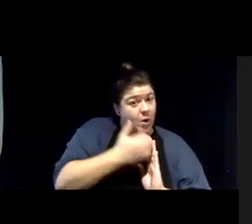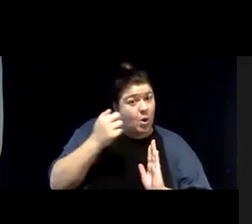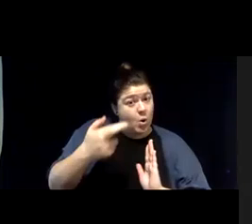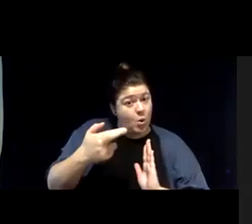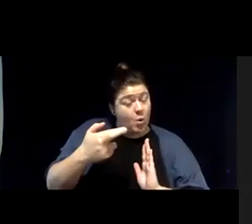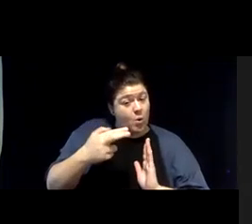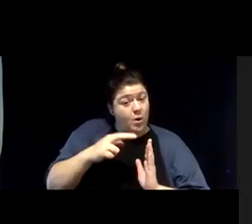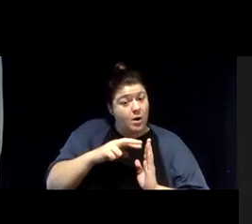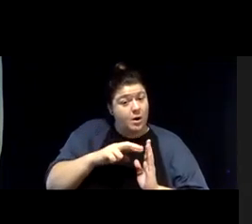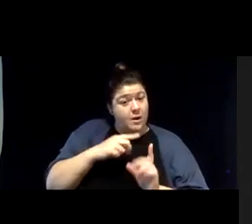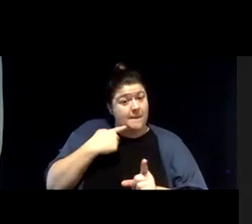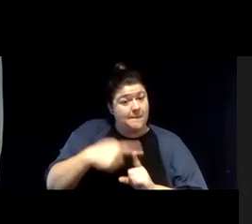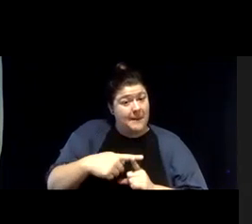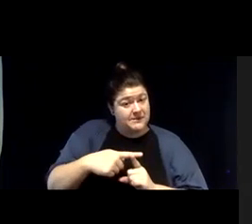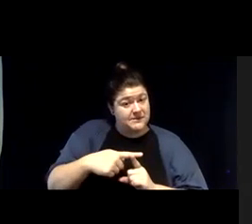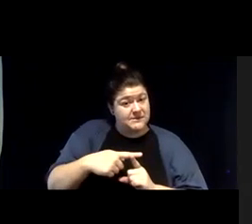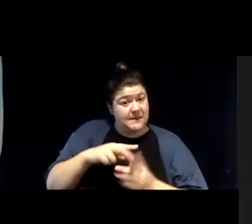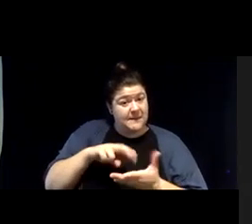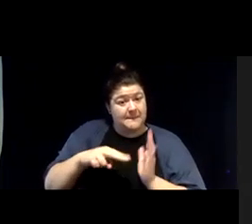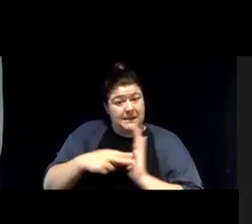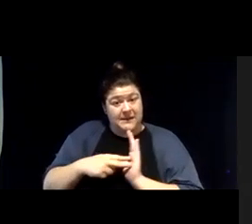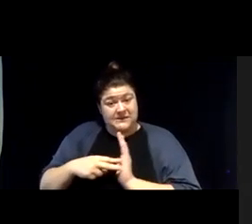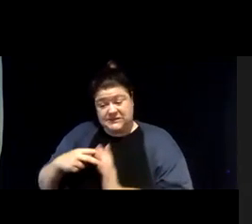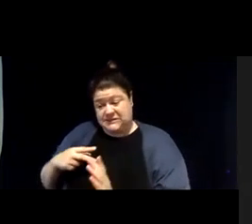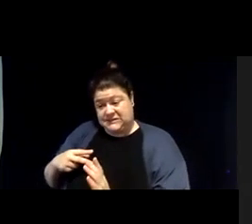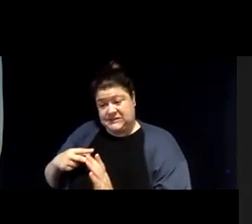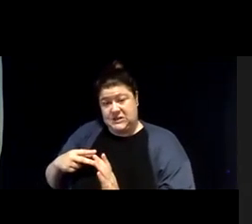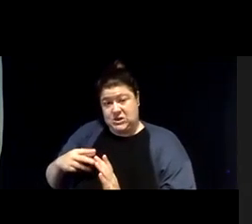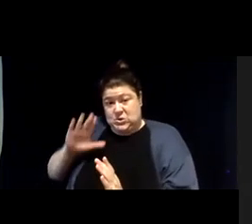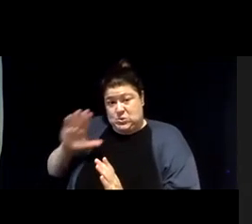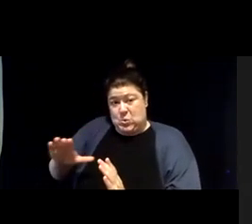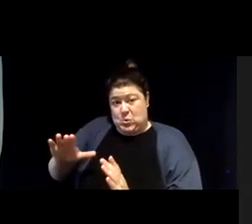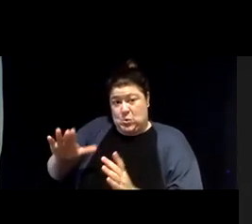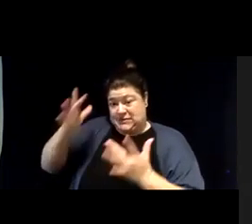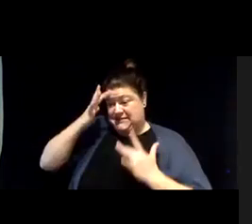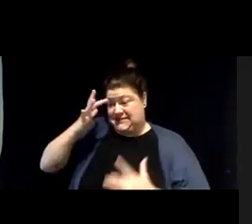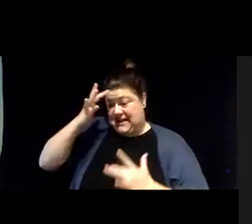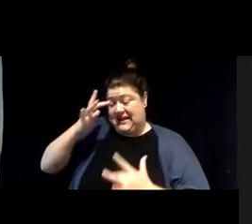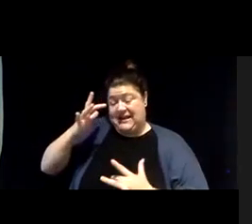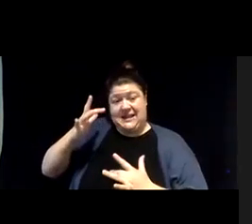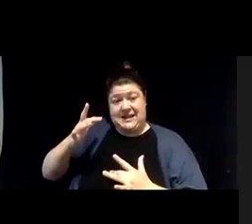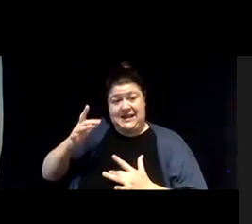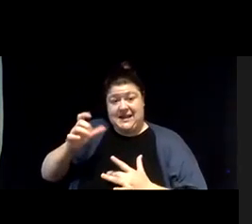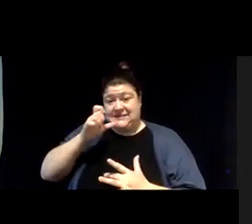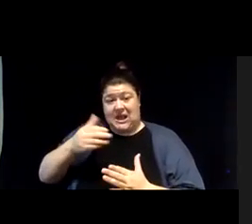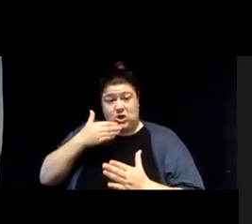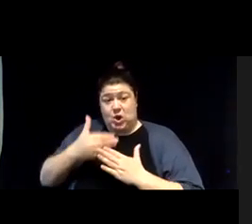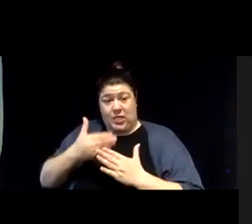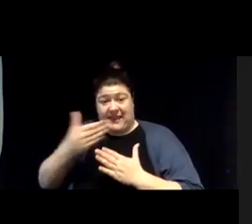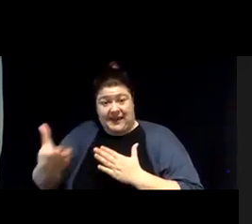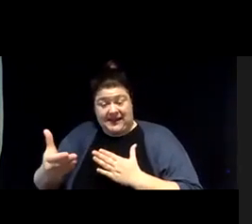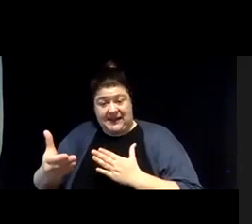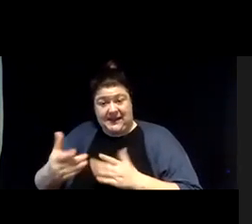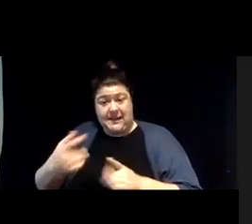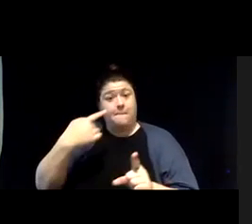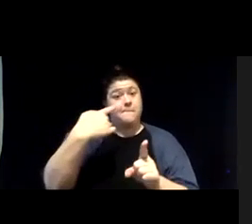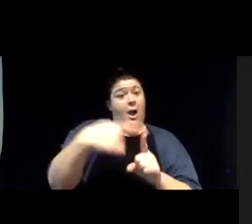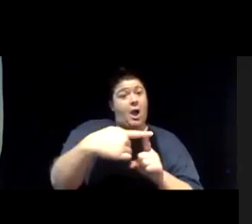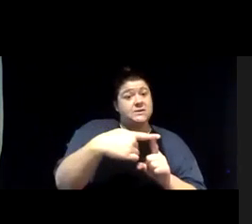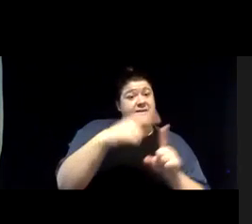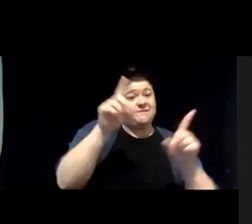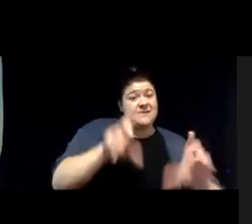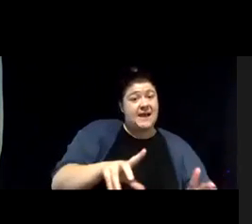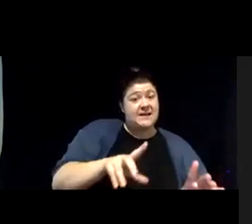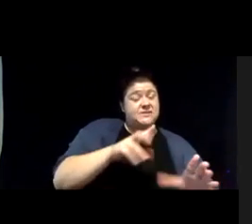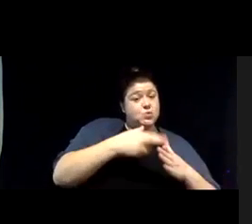it can mean we're confirming that you do in fact have something. And sometimes a positive test result is not a good test